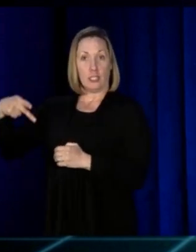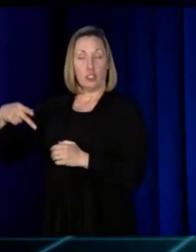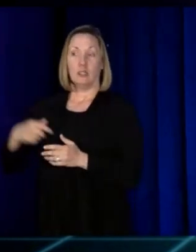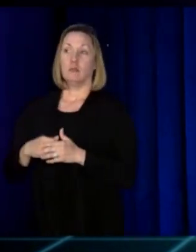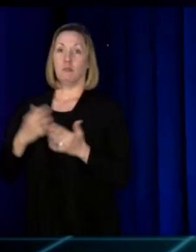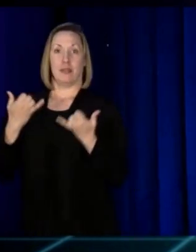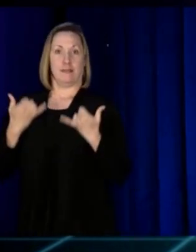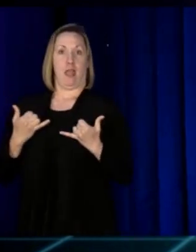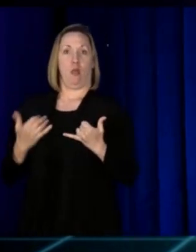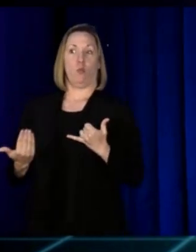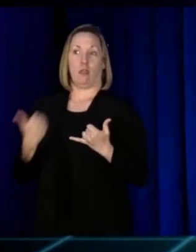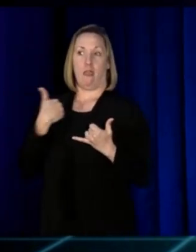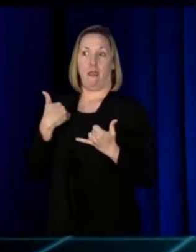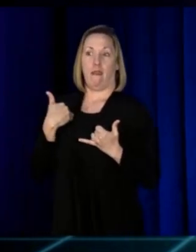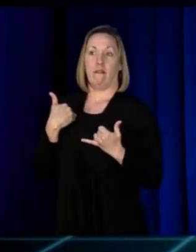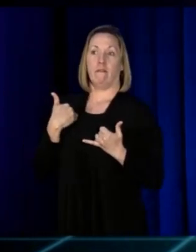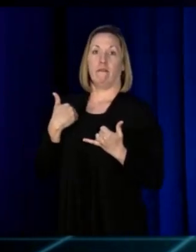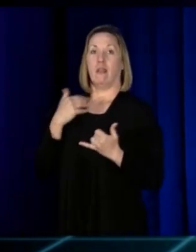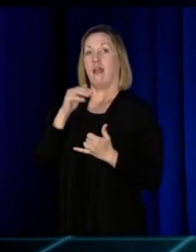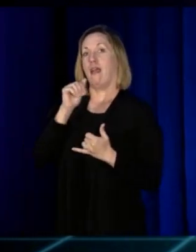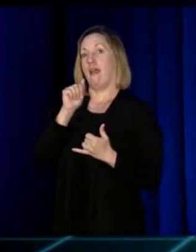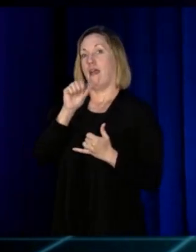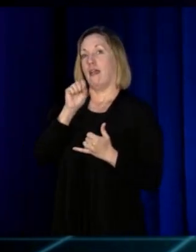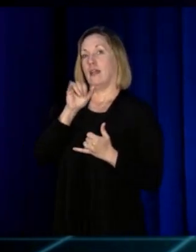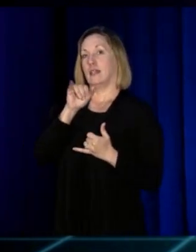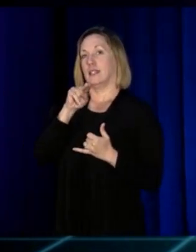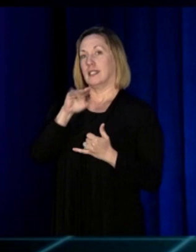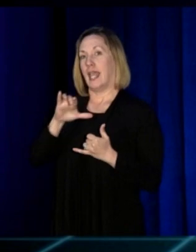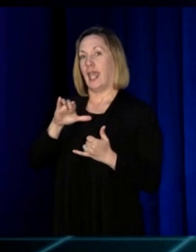we now have async server components